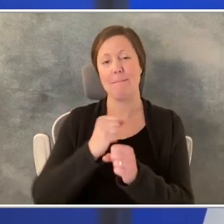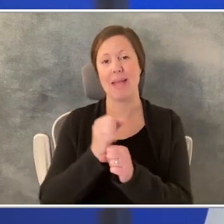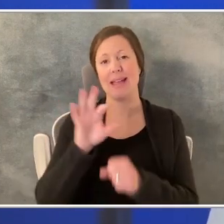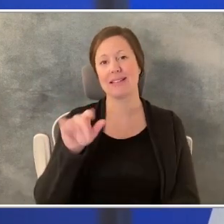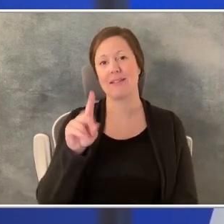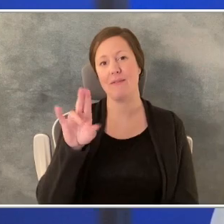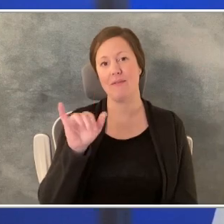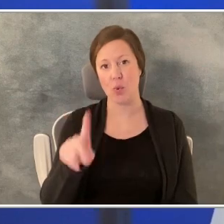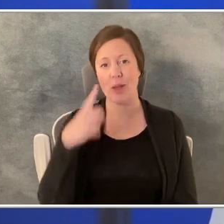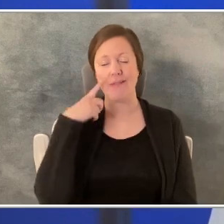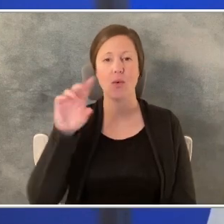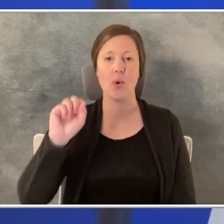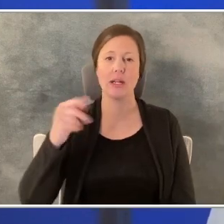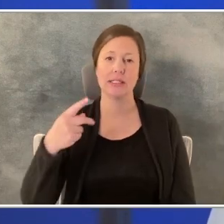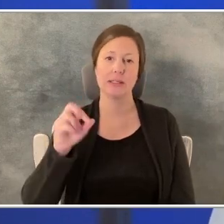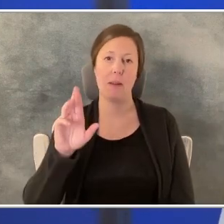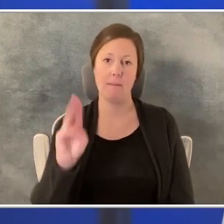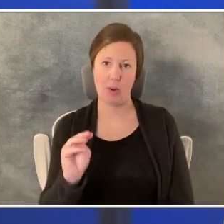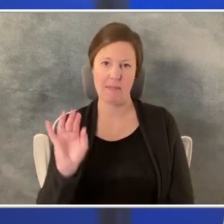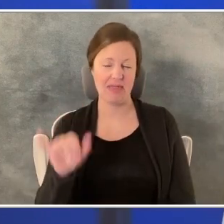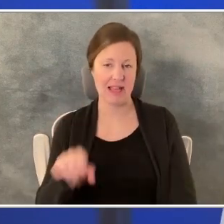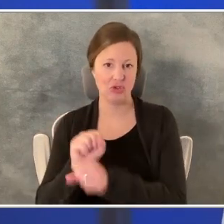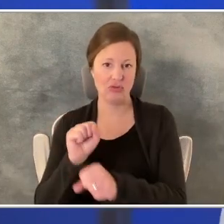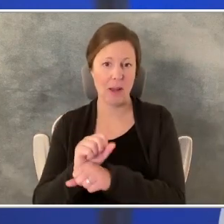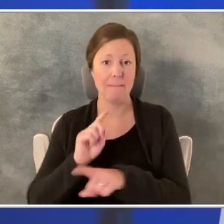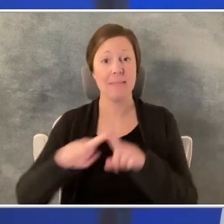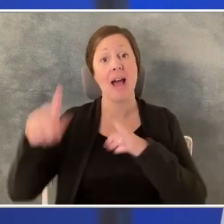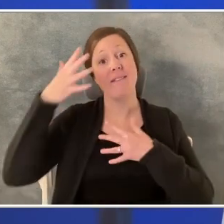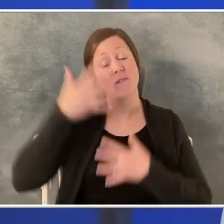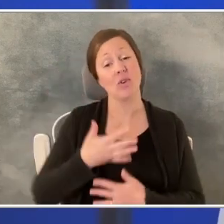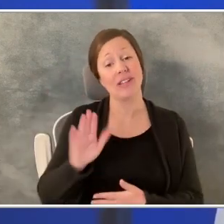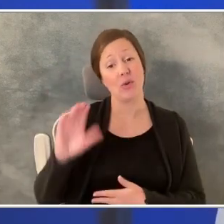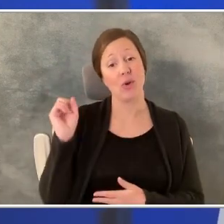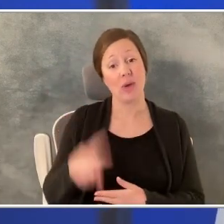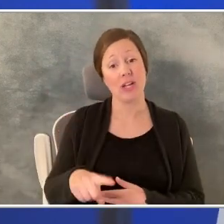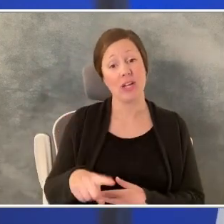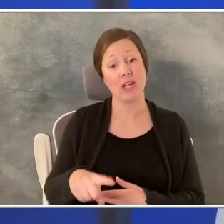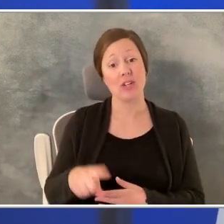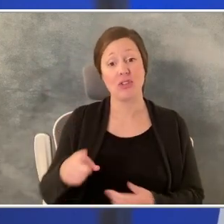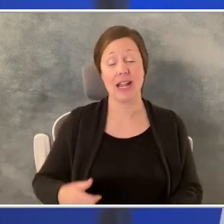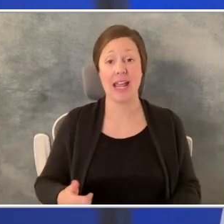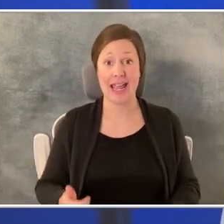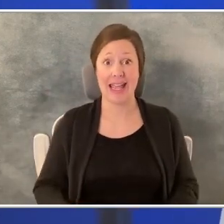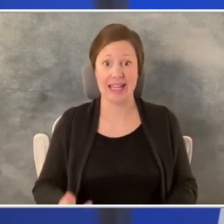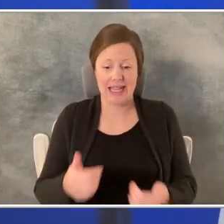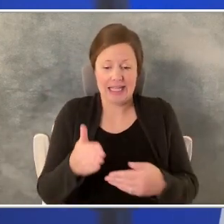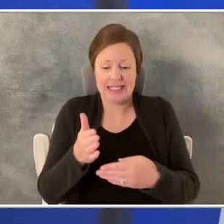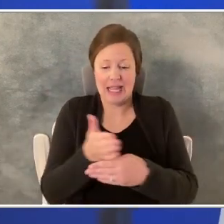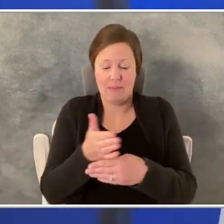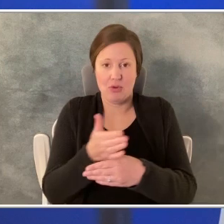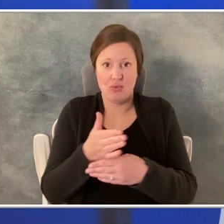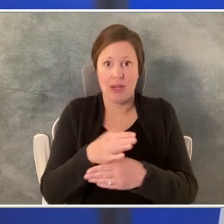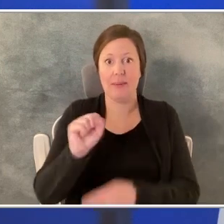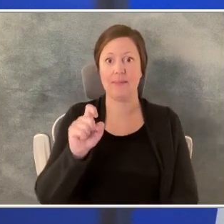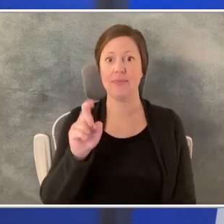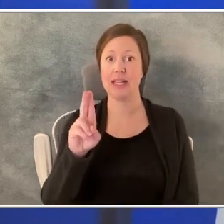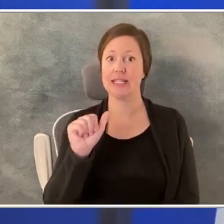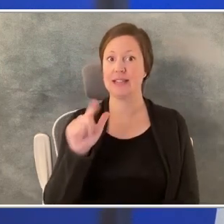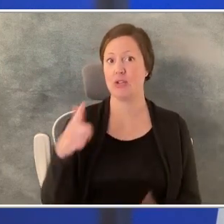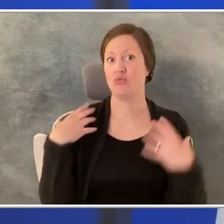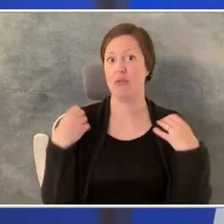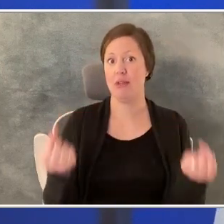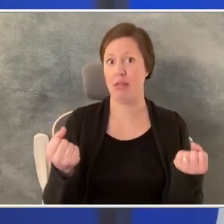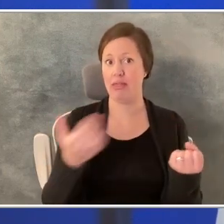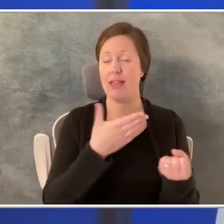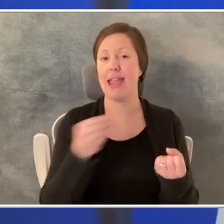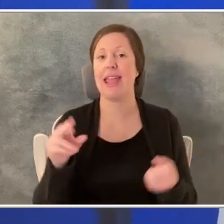reproduction. Unfortunately, towards your question, the prostate lives at the intersection of sexual health and urinary control. And so removing a prostate